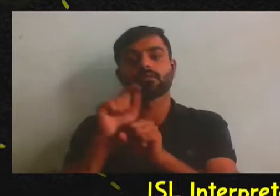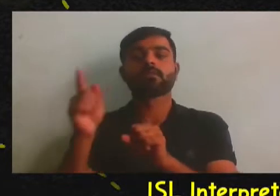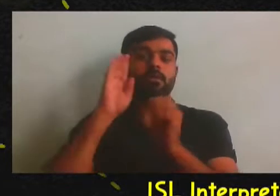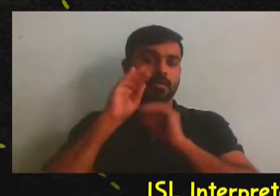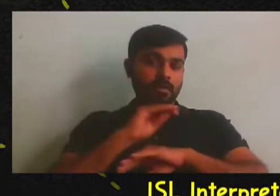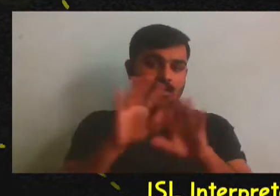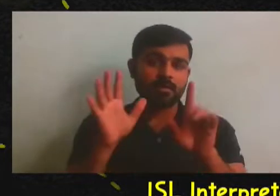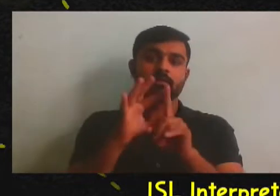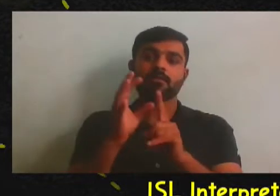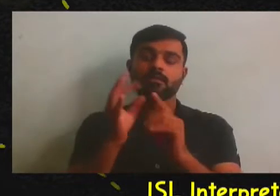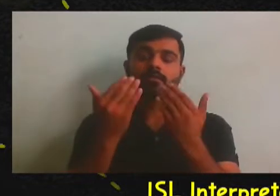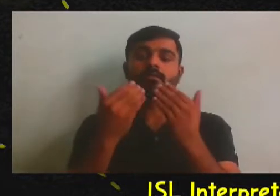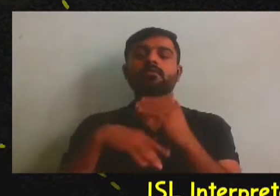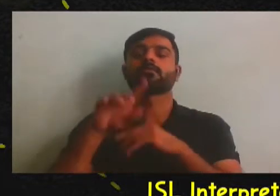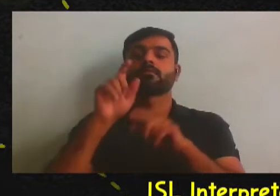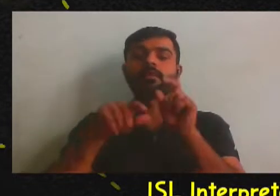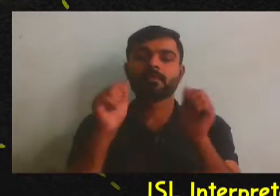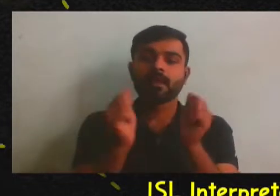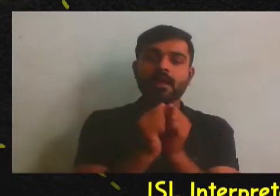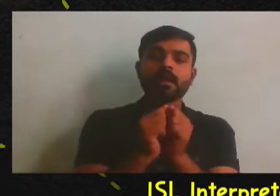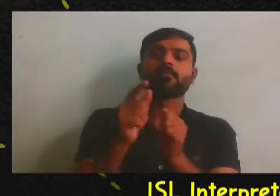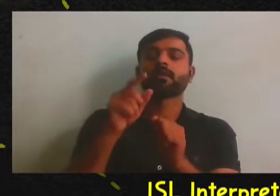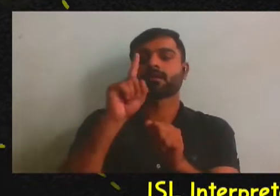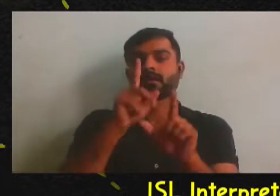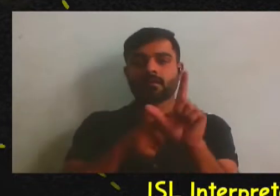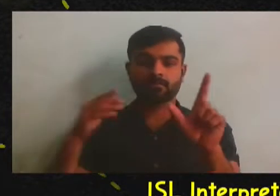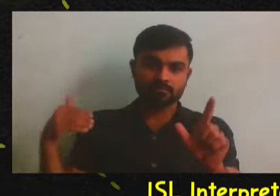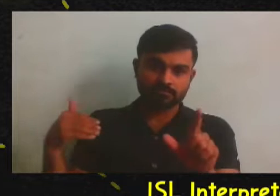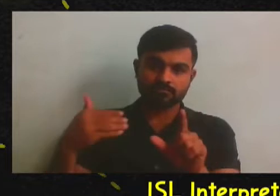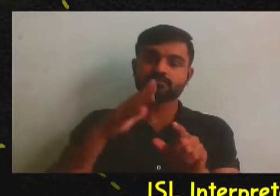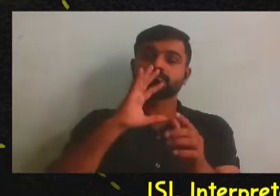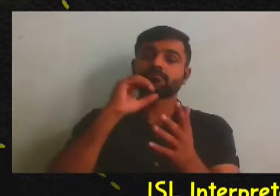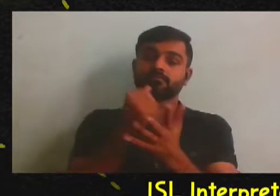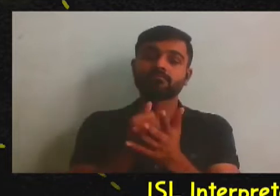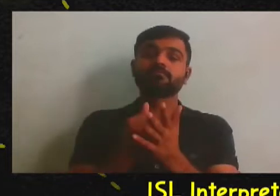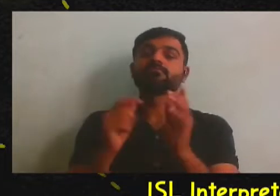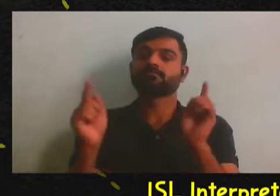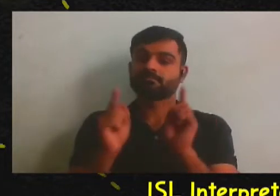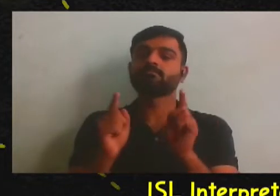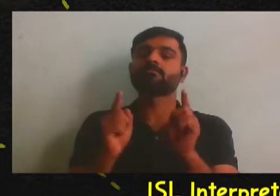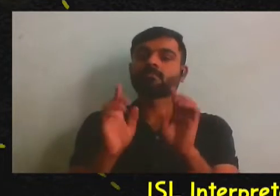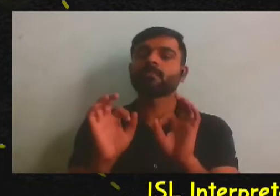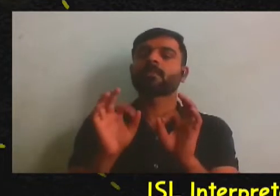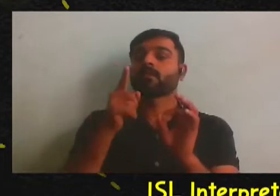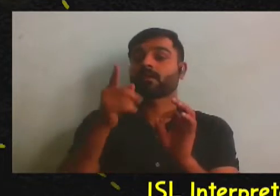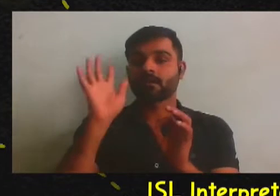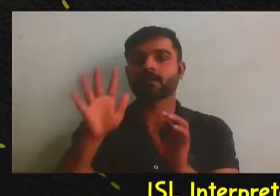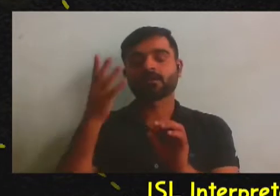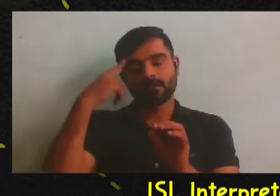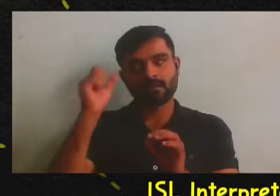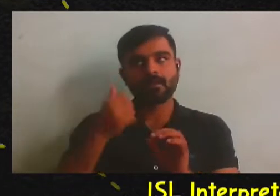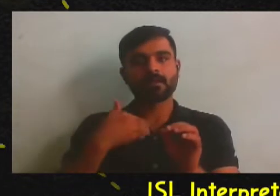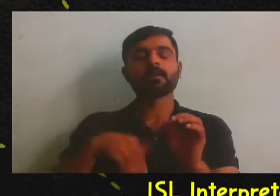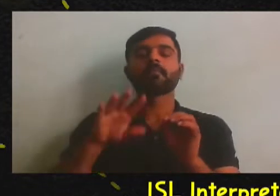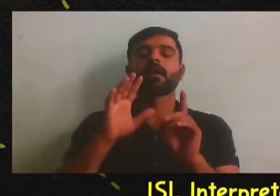information is for people above 18 years. And I ensured the font was pretty small. But there was that. And then we